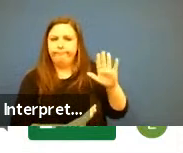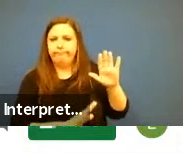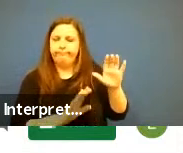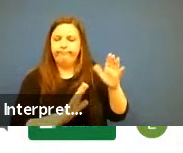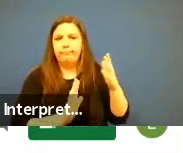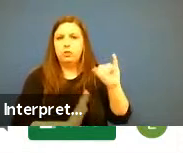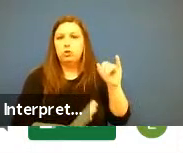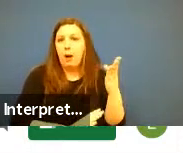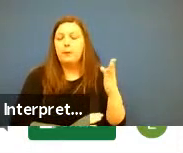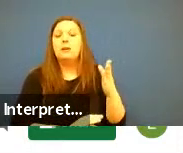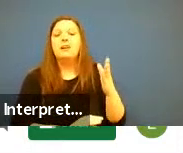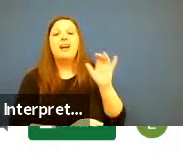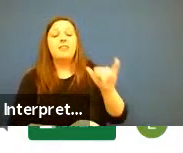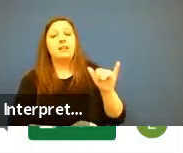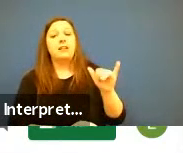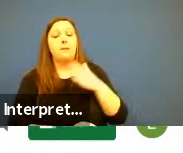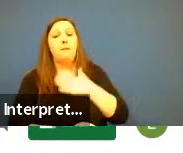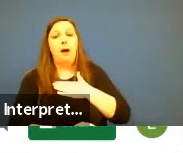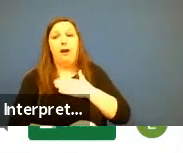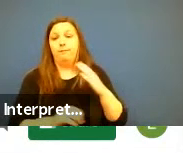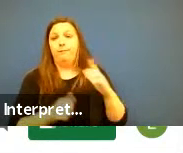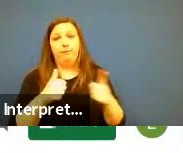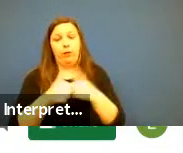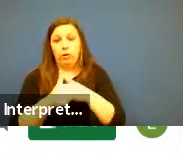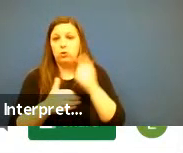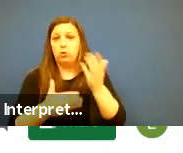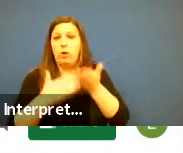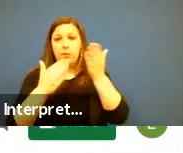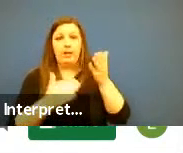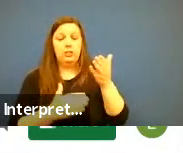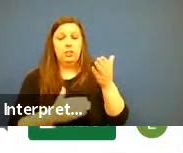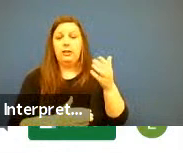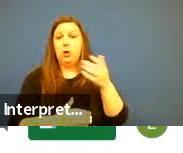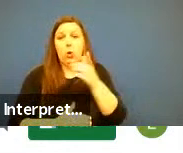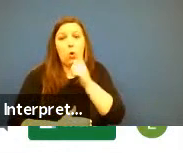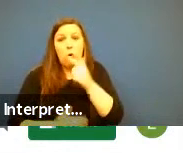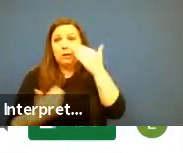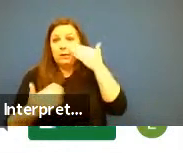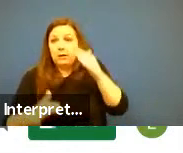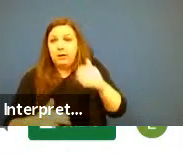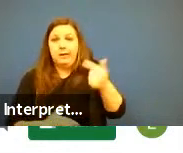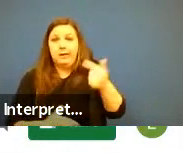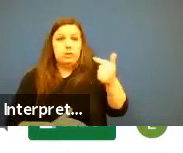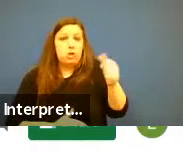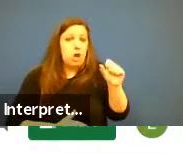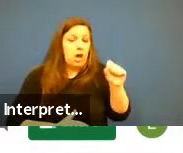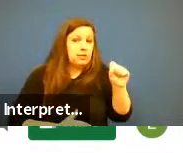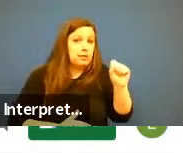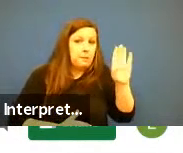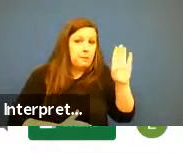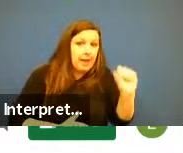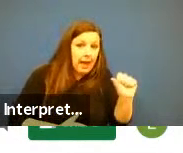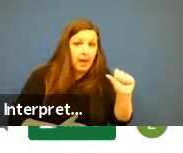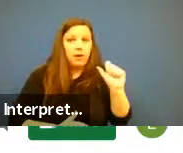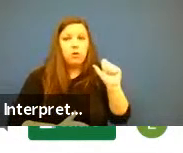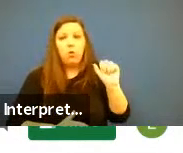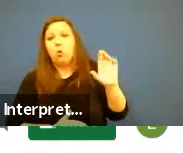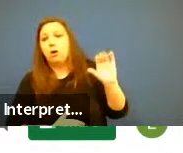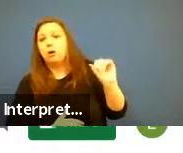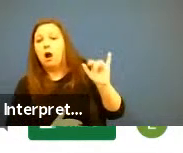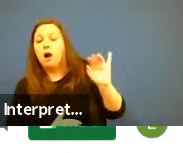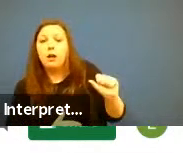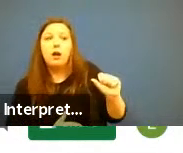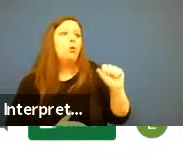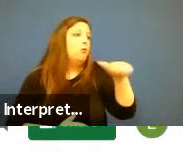one recommendation, whether that's GSBA or whether it is Cognate or some other company that